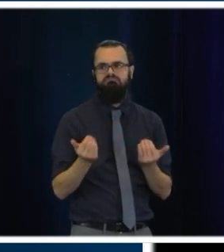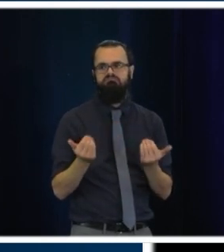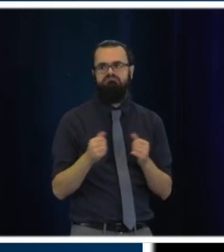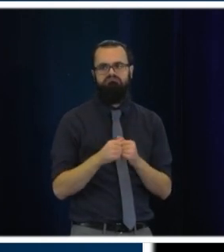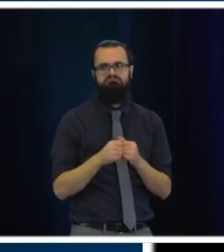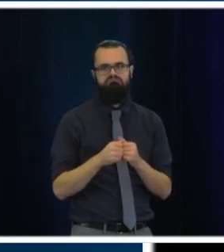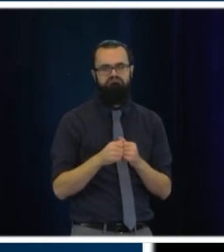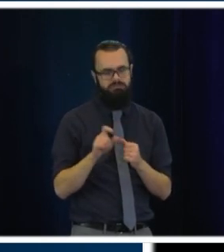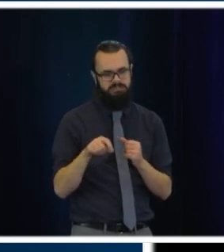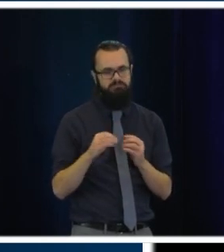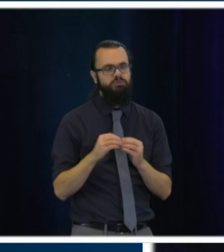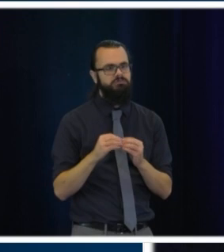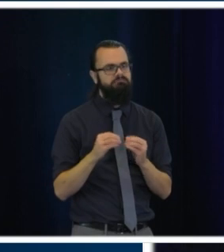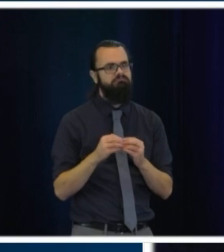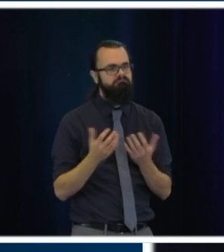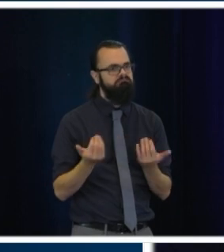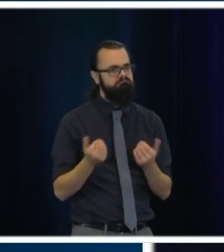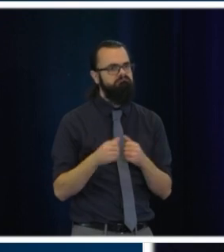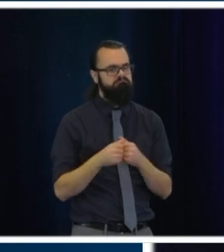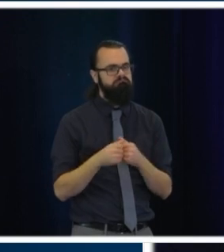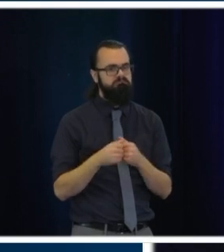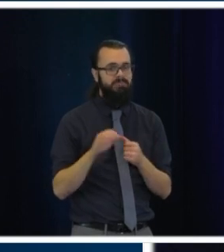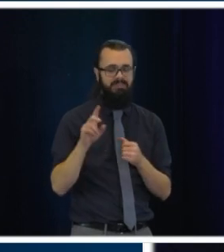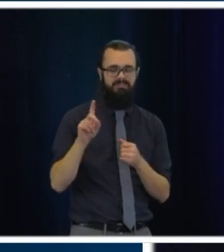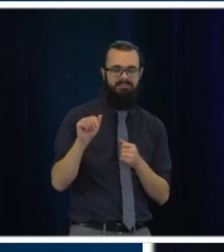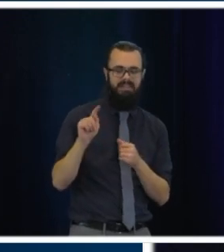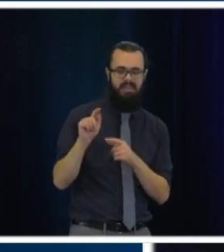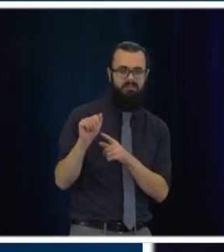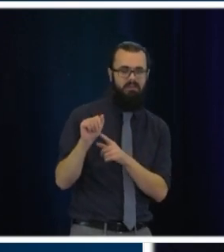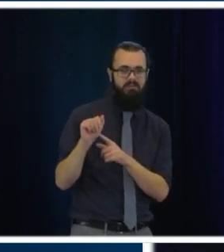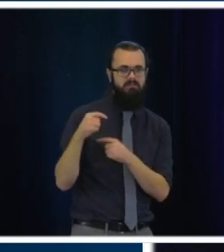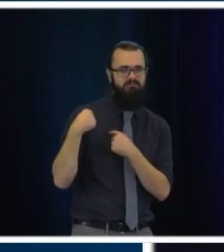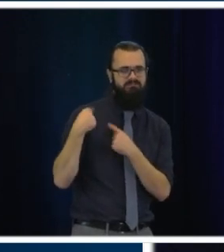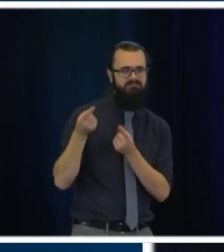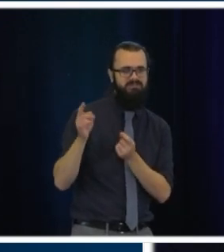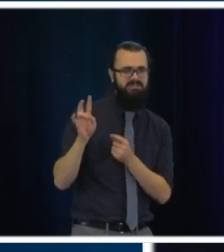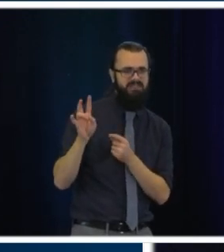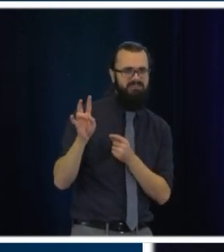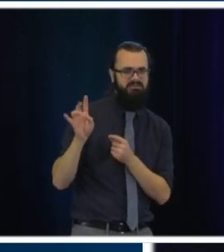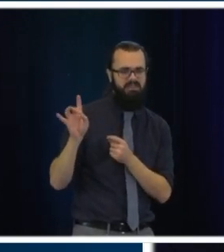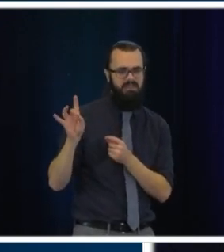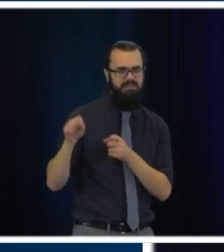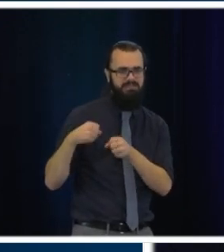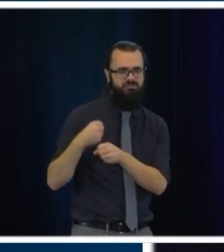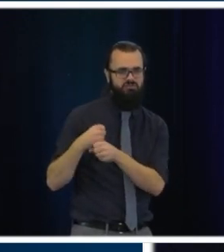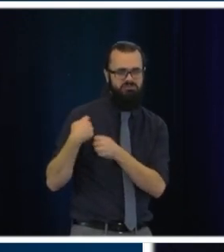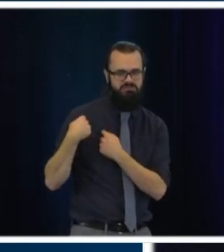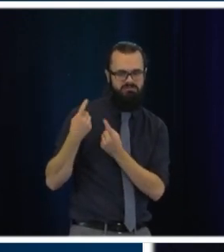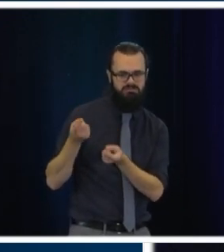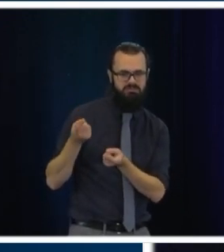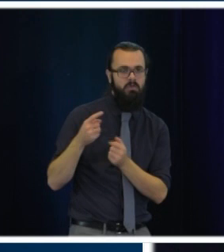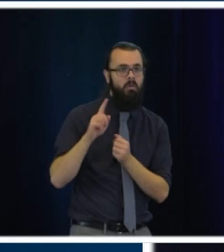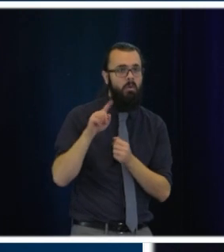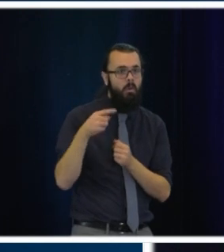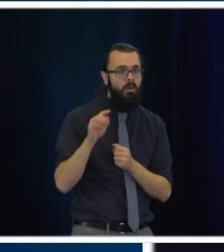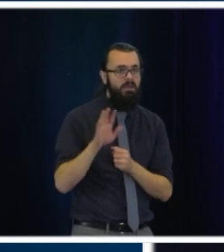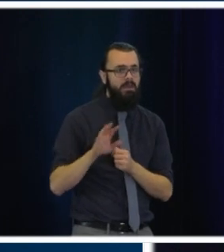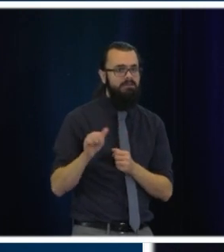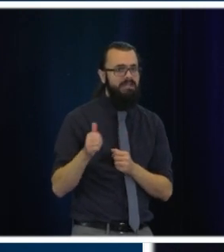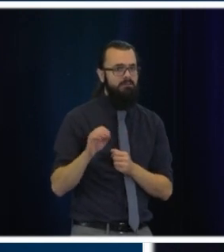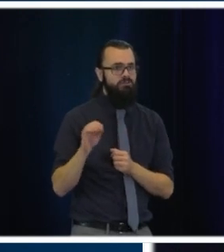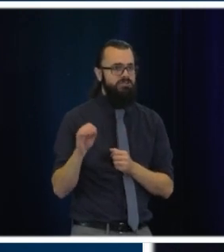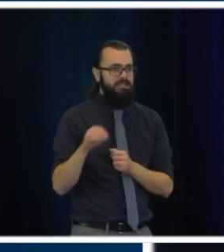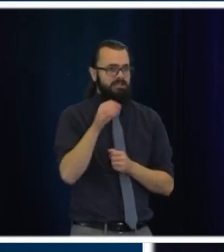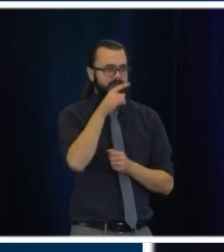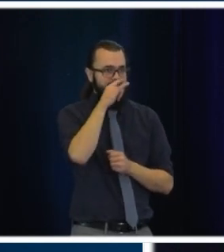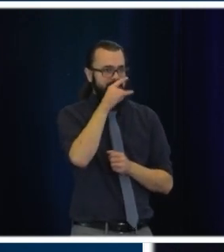last 7 to 8 years, only about 10% of those kids who should be screened for lead are being